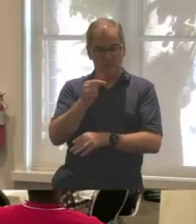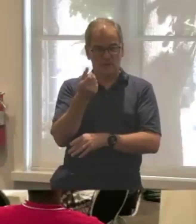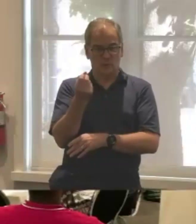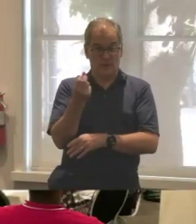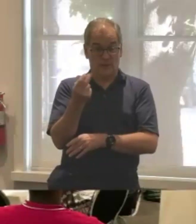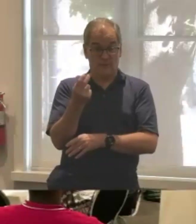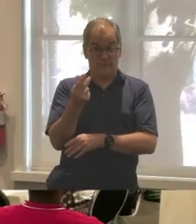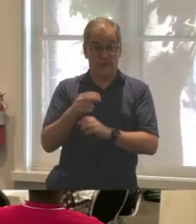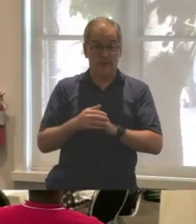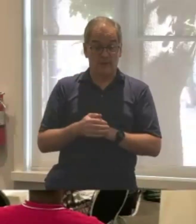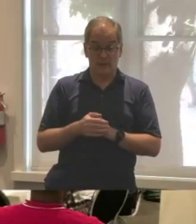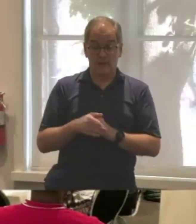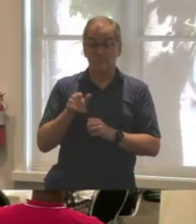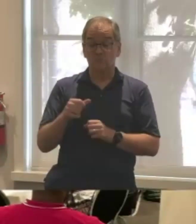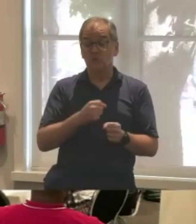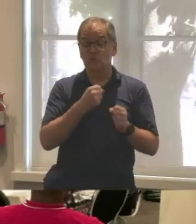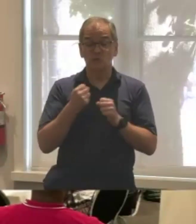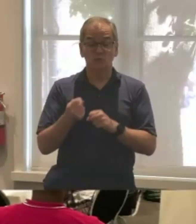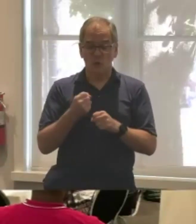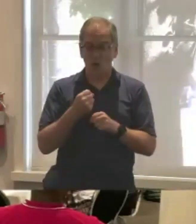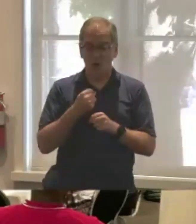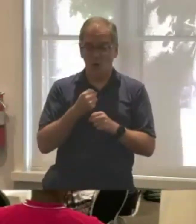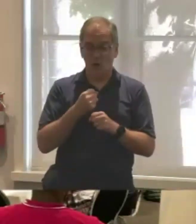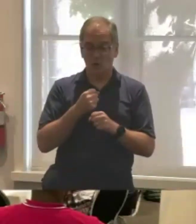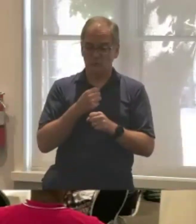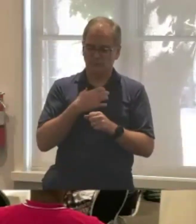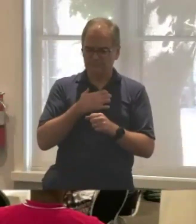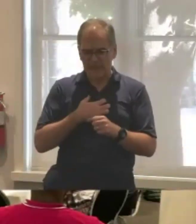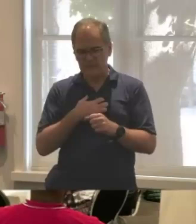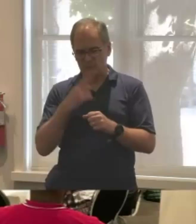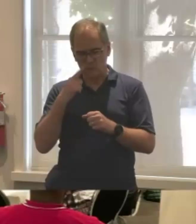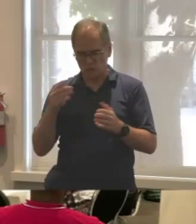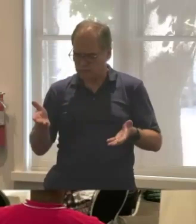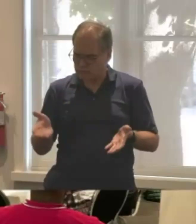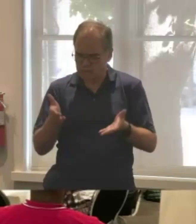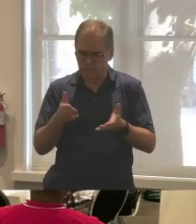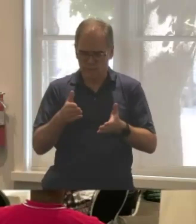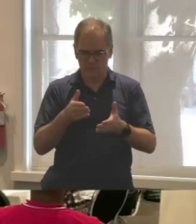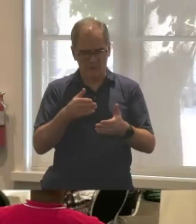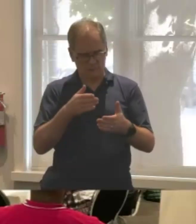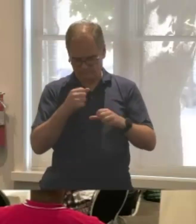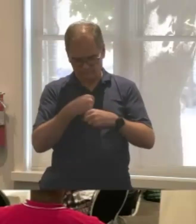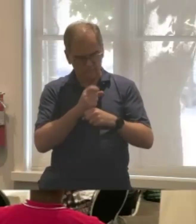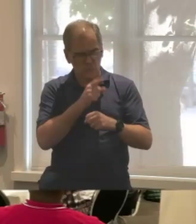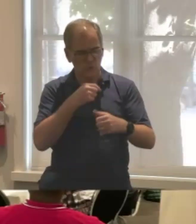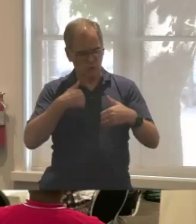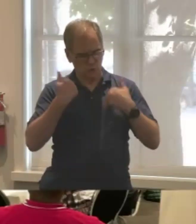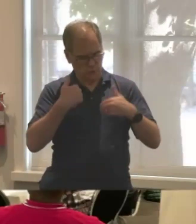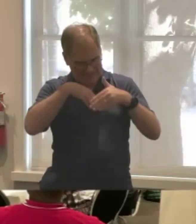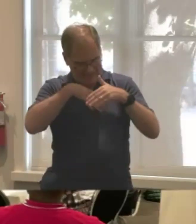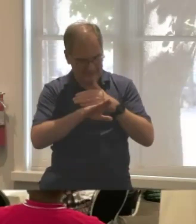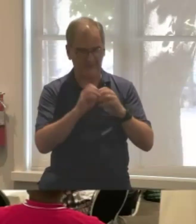capacities and have a strong passion in youth right access to educations. And access to education. They work with